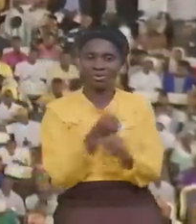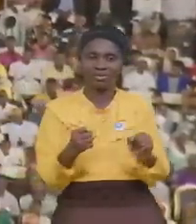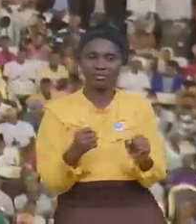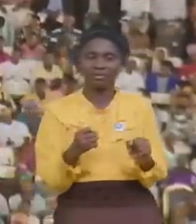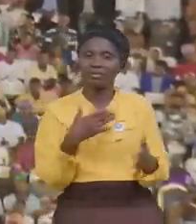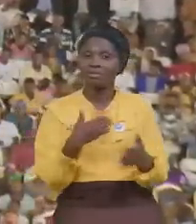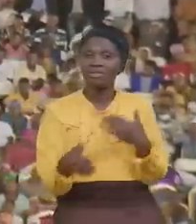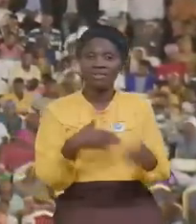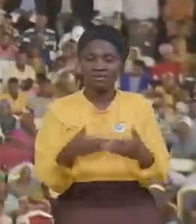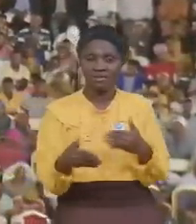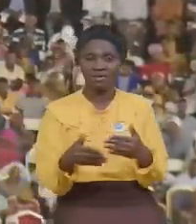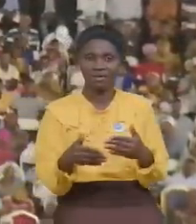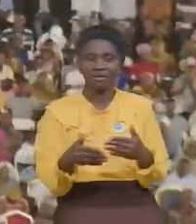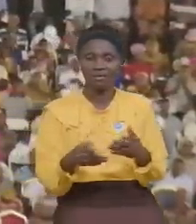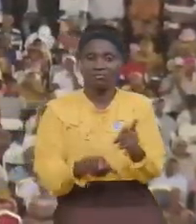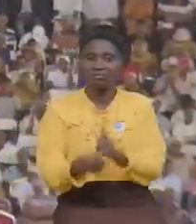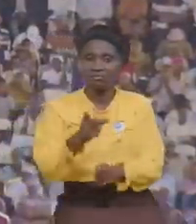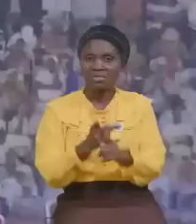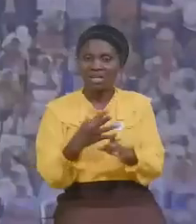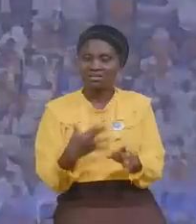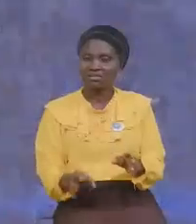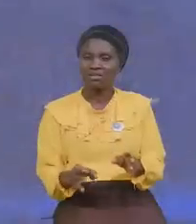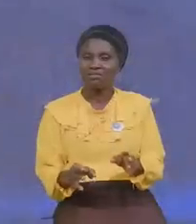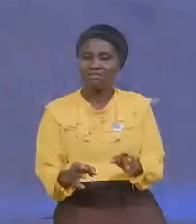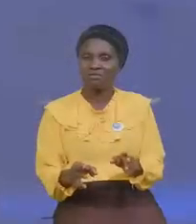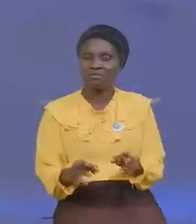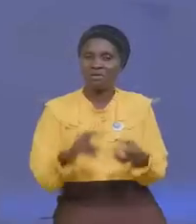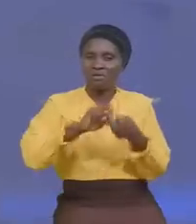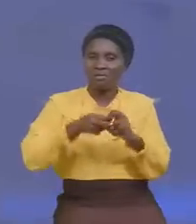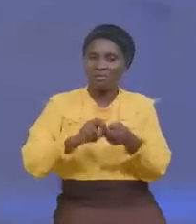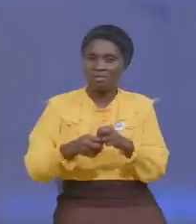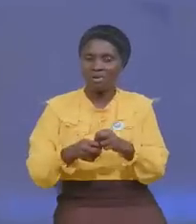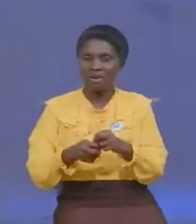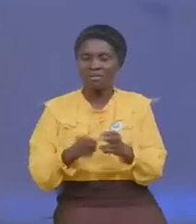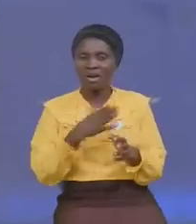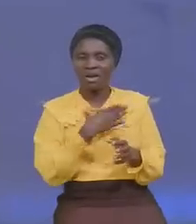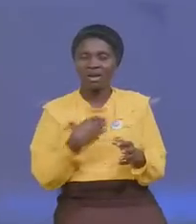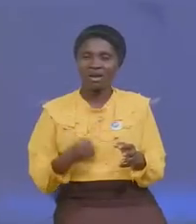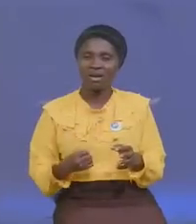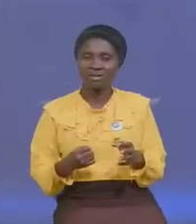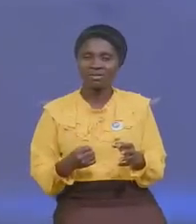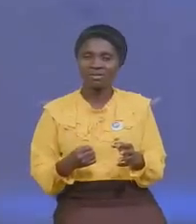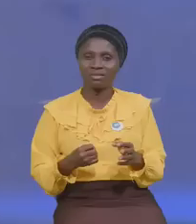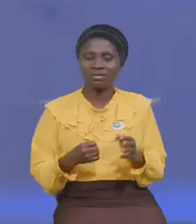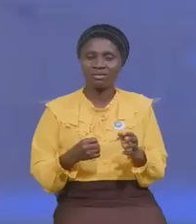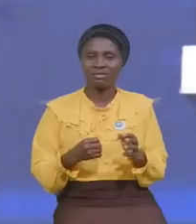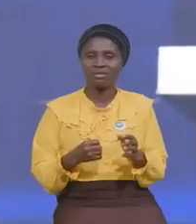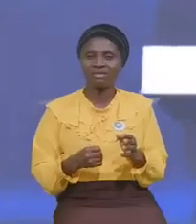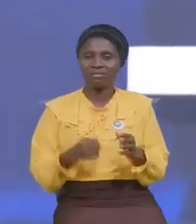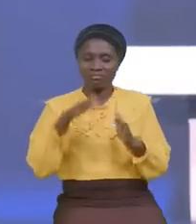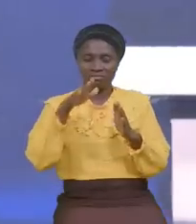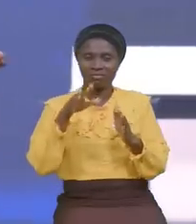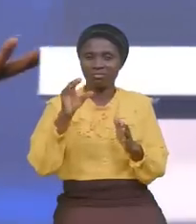Whatever kind of deformity, degradation, sin has brought into your life, you